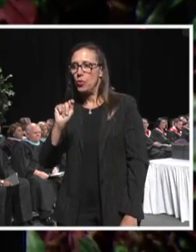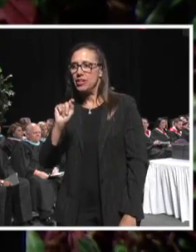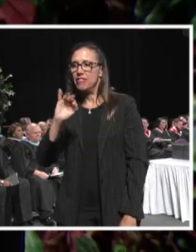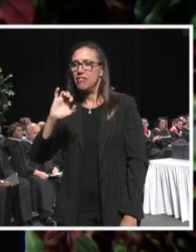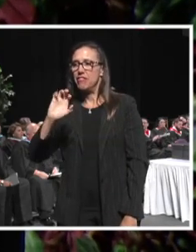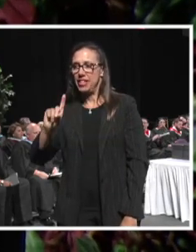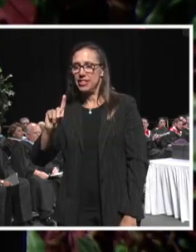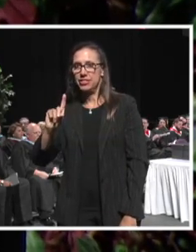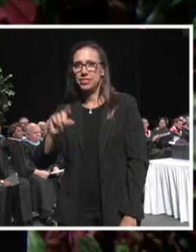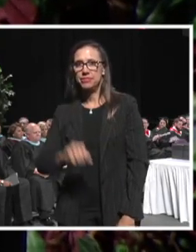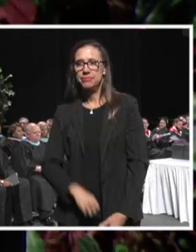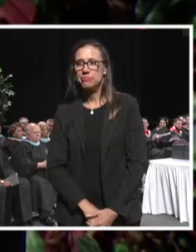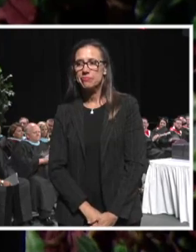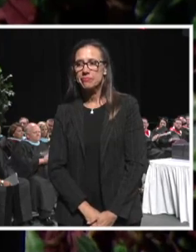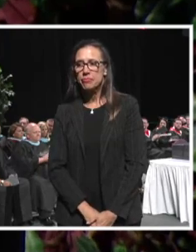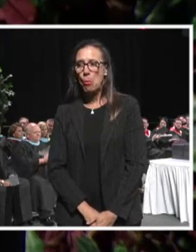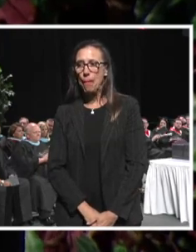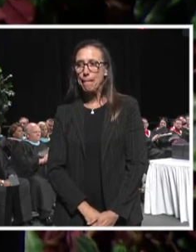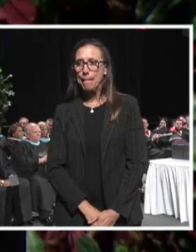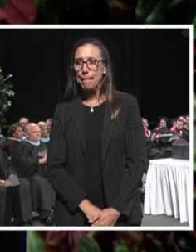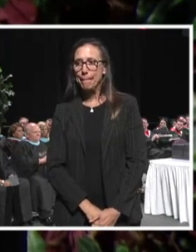Elementary.